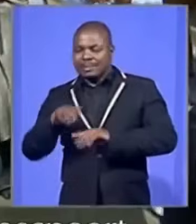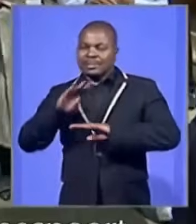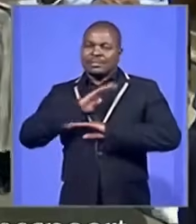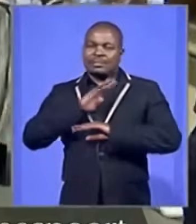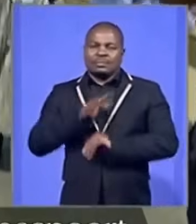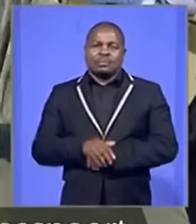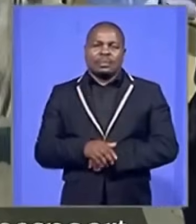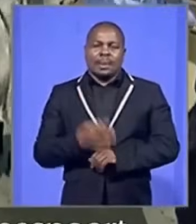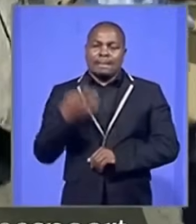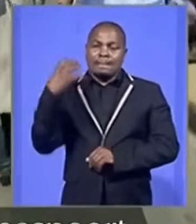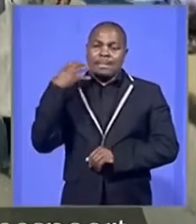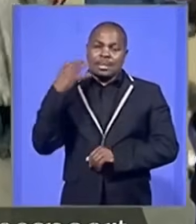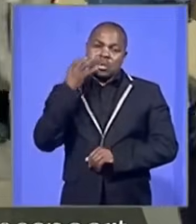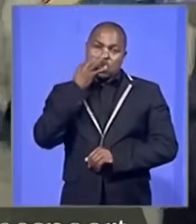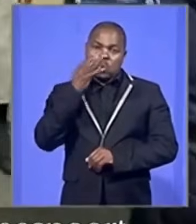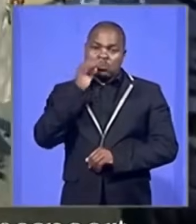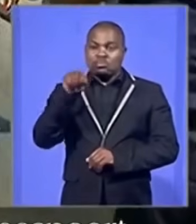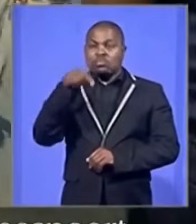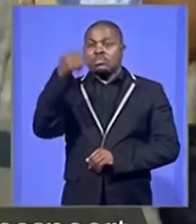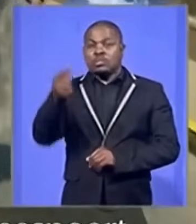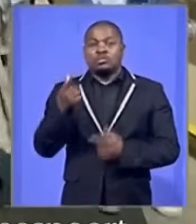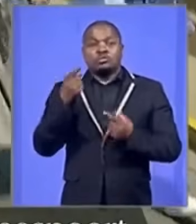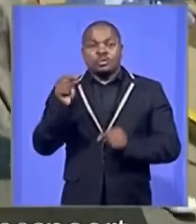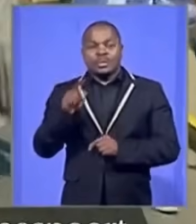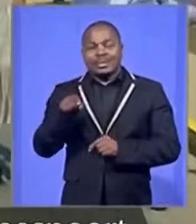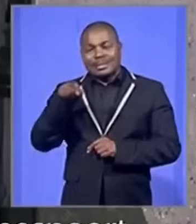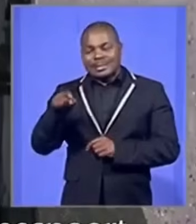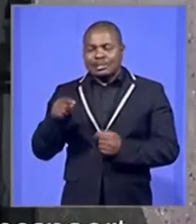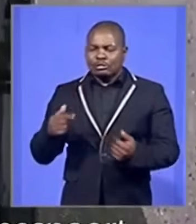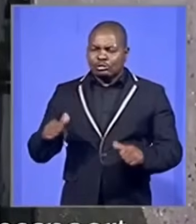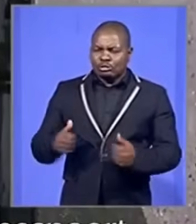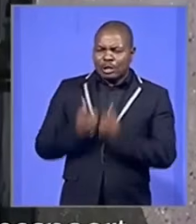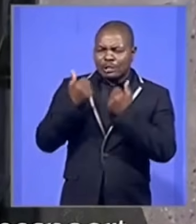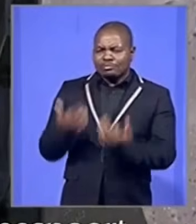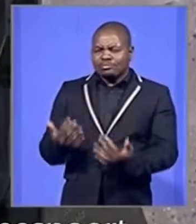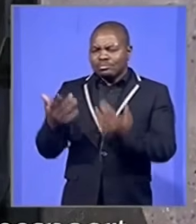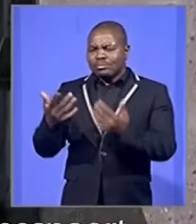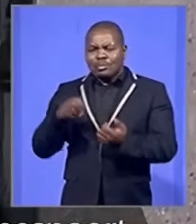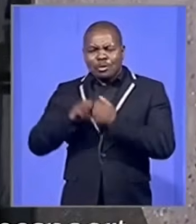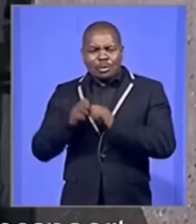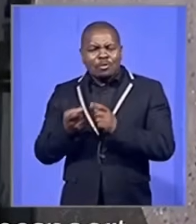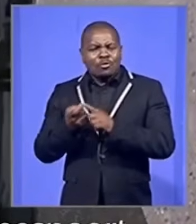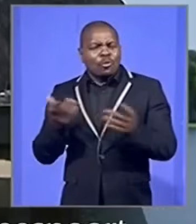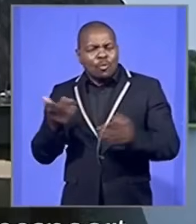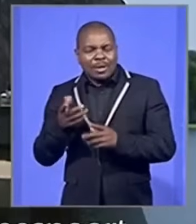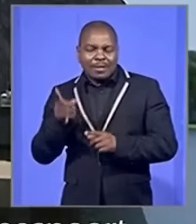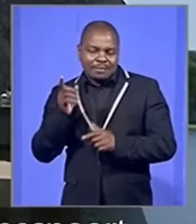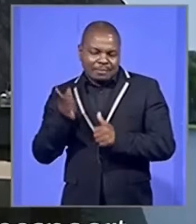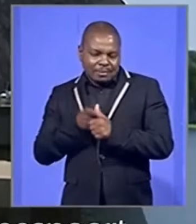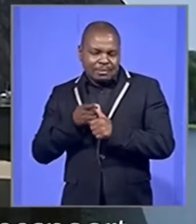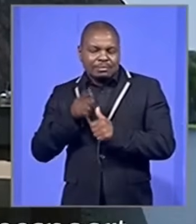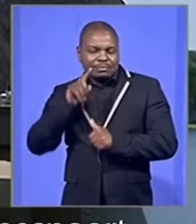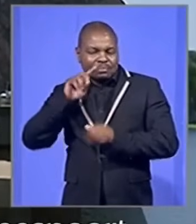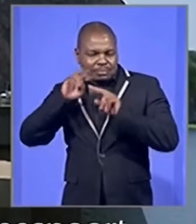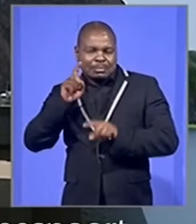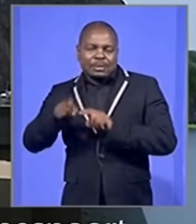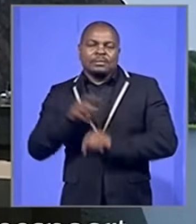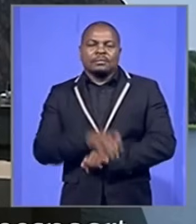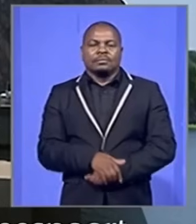Mchunu a re kgato e latelang ke go samagana le se se bakang kgwetlho ya dimela tseno kwa Harties. Offenses Timo, SABC